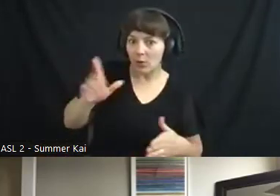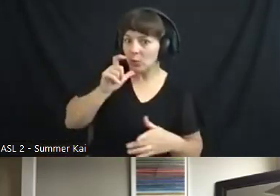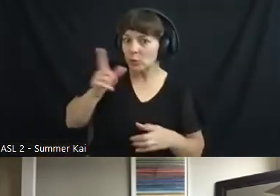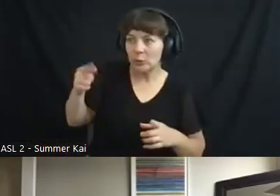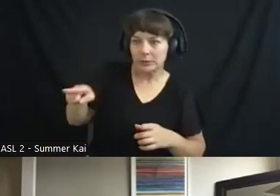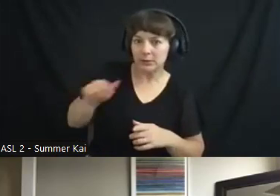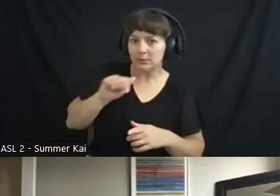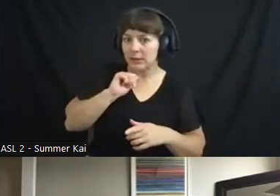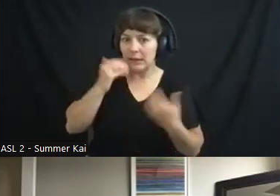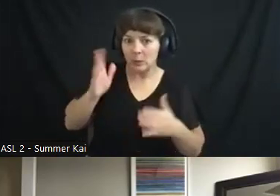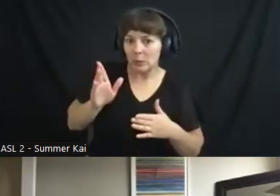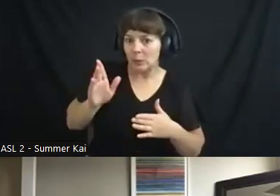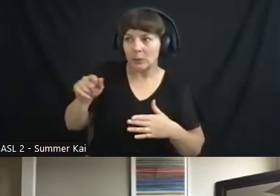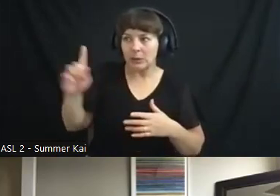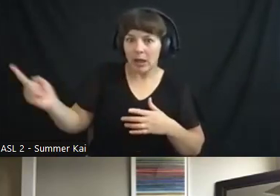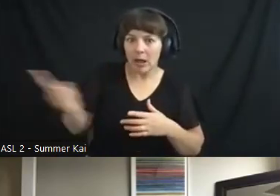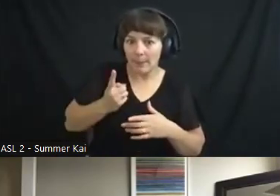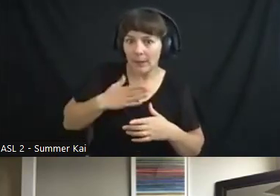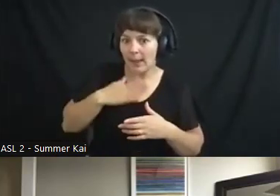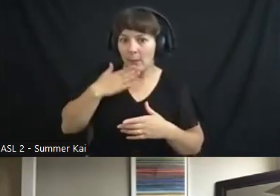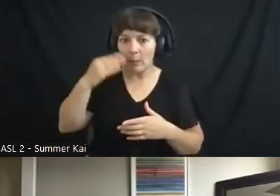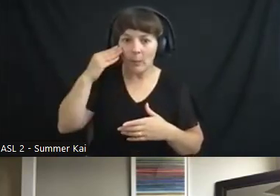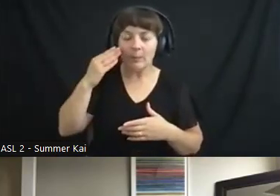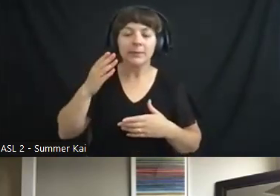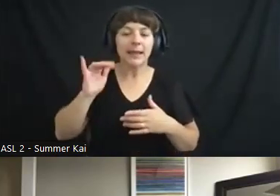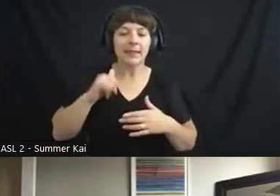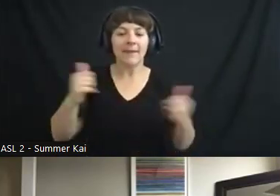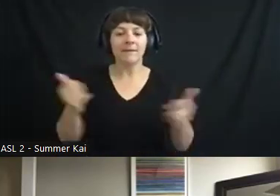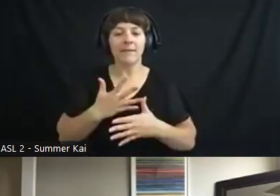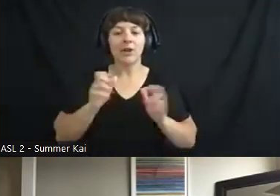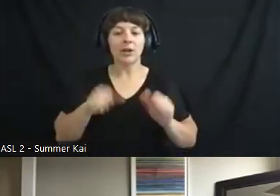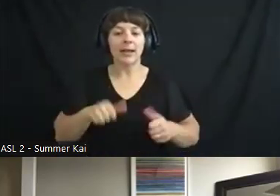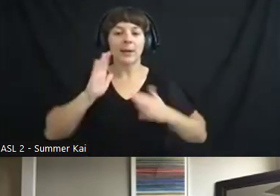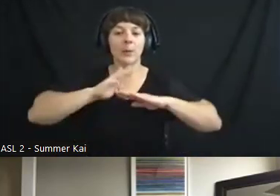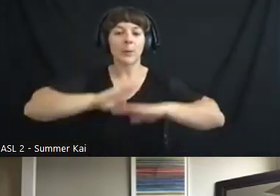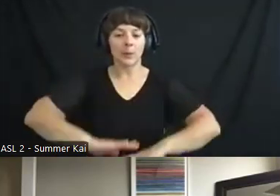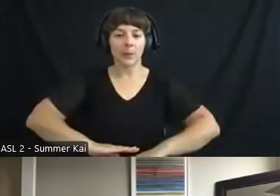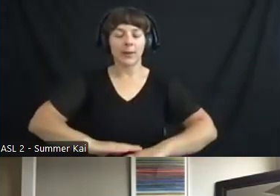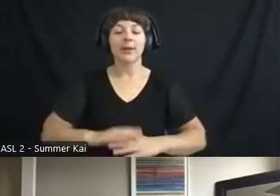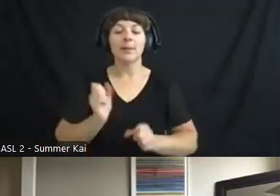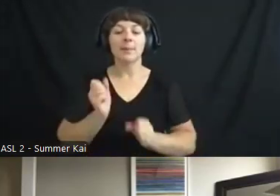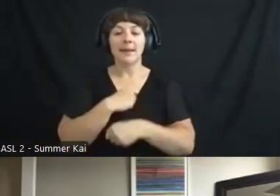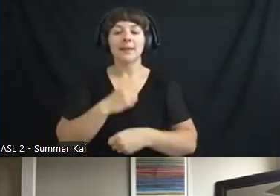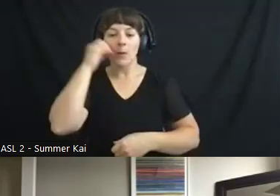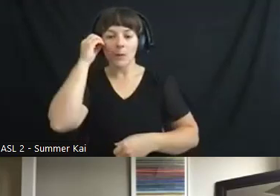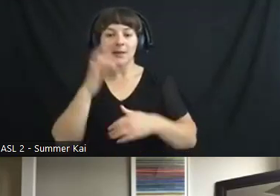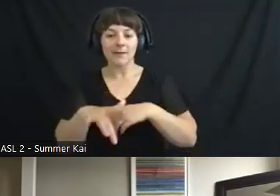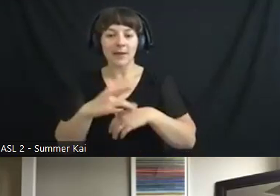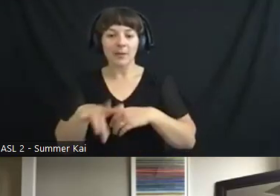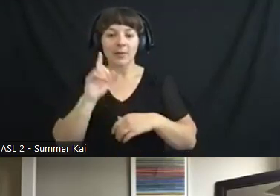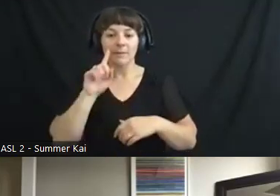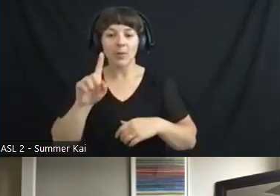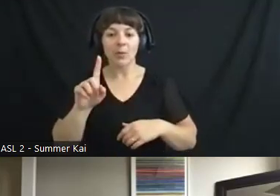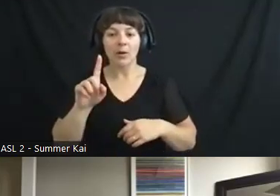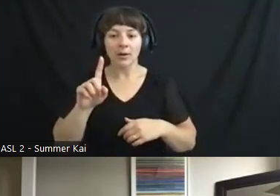in your house. And again, just as everybody that precedes me has said, it makes housing available in a